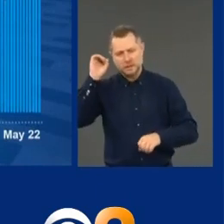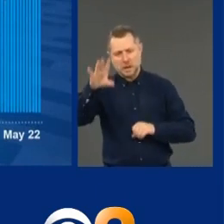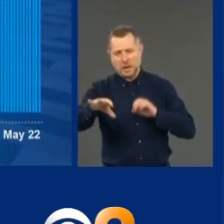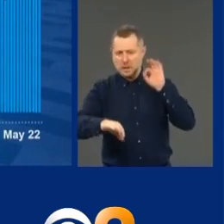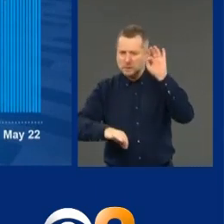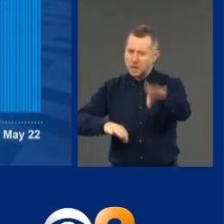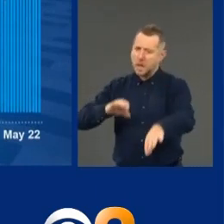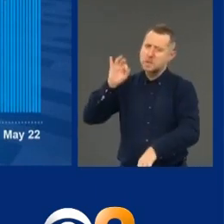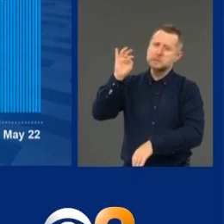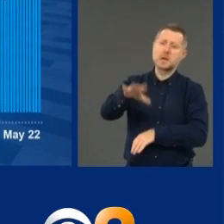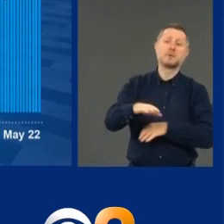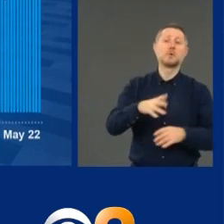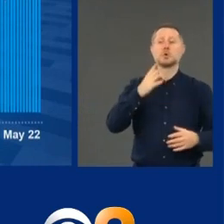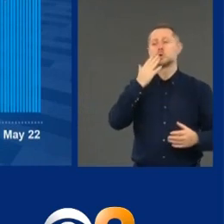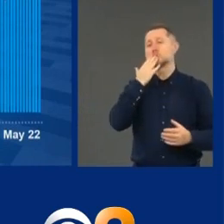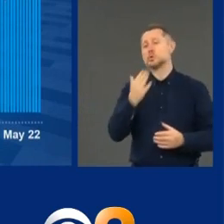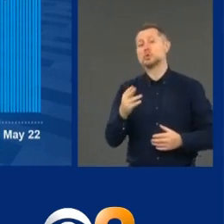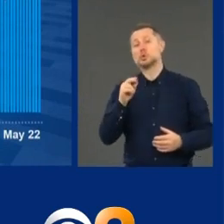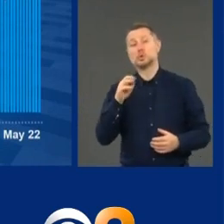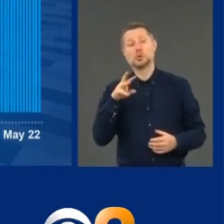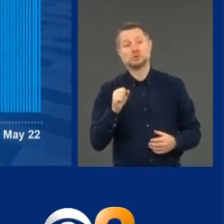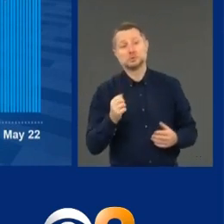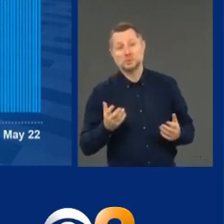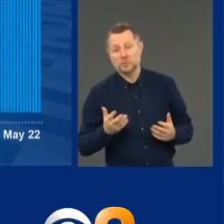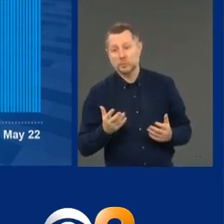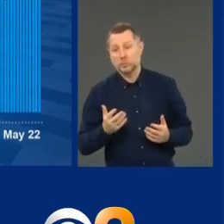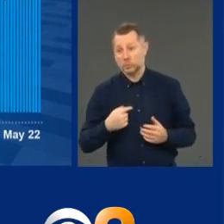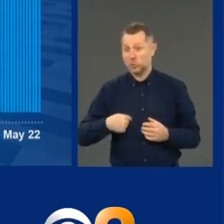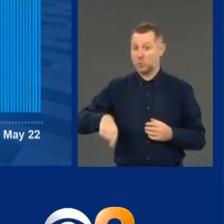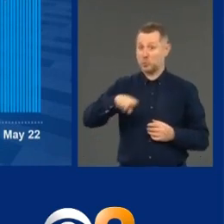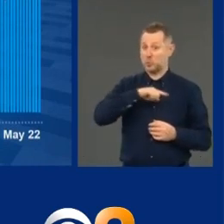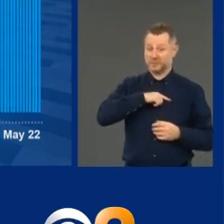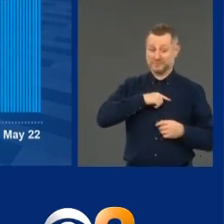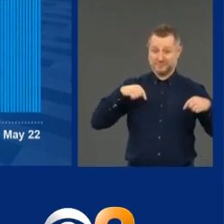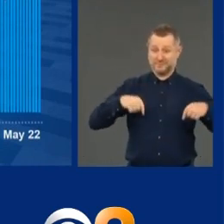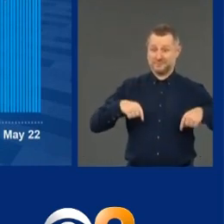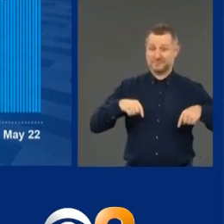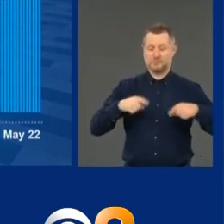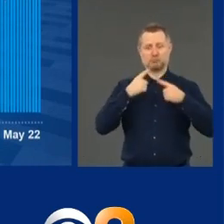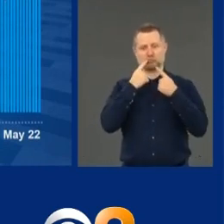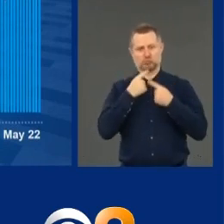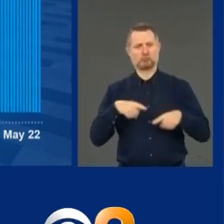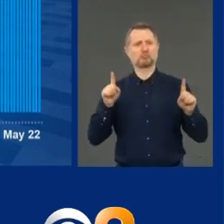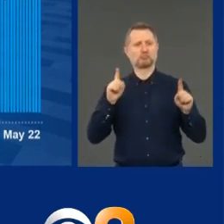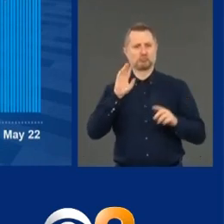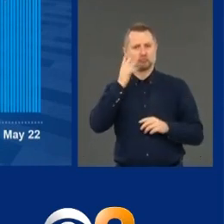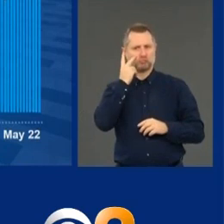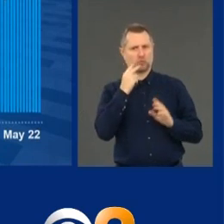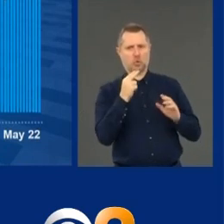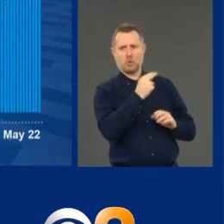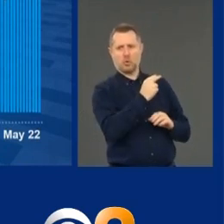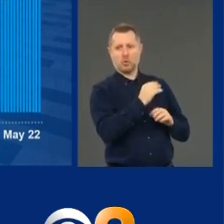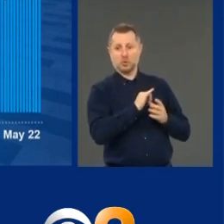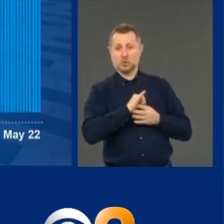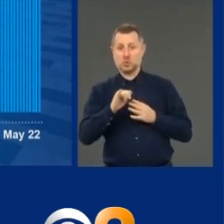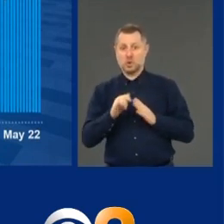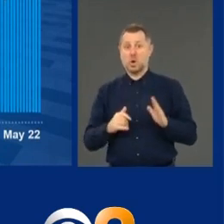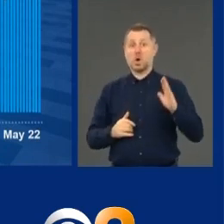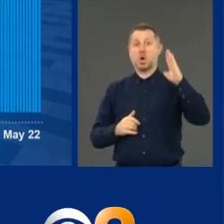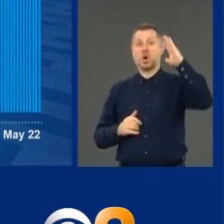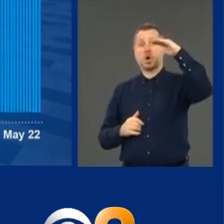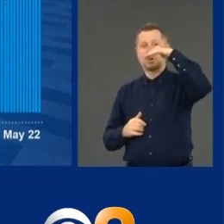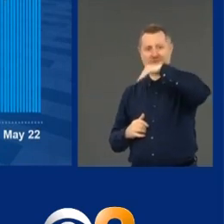good news is, remember that it is working. What we are doing is working. You look at the New York curve, you look at how low it is, you look